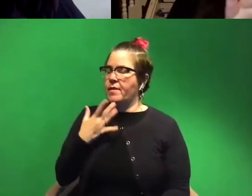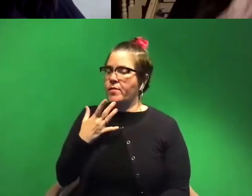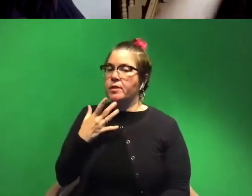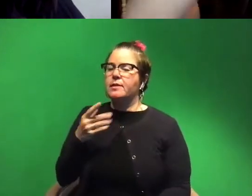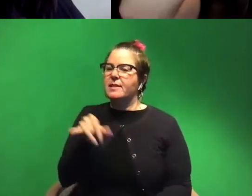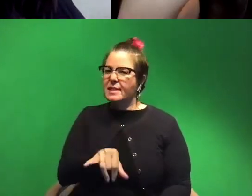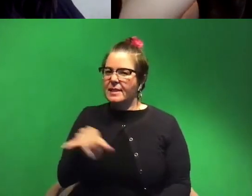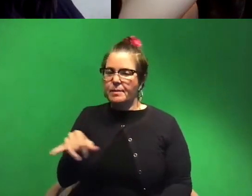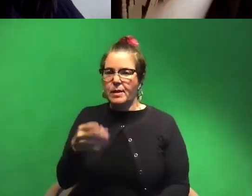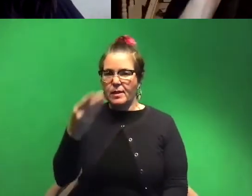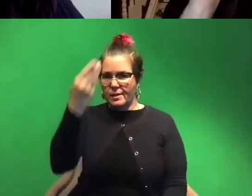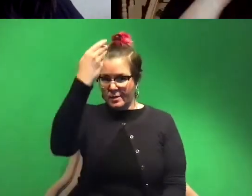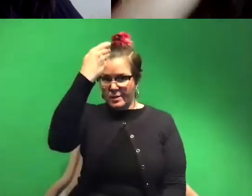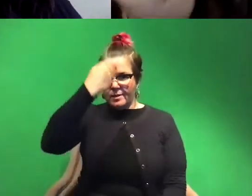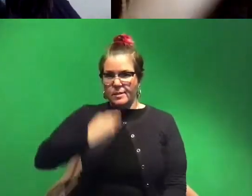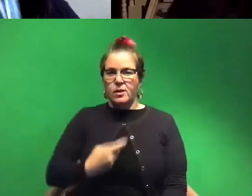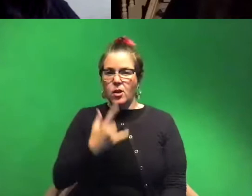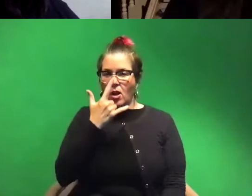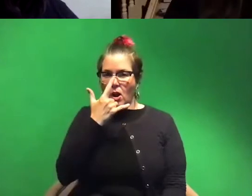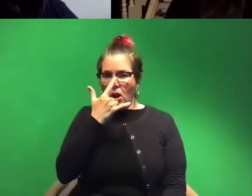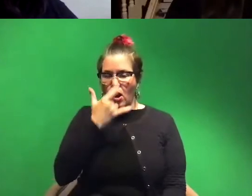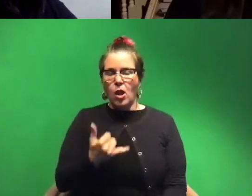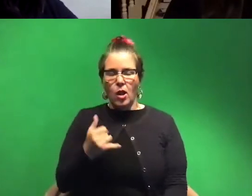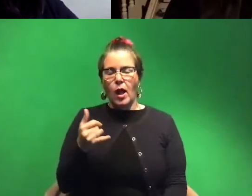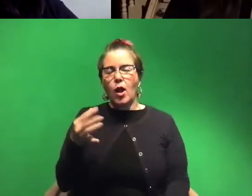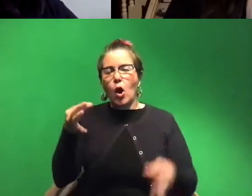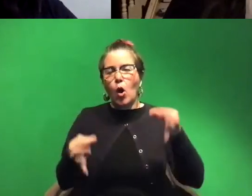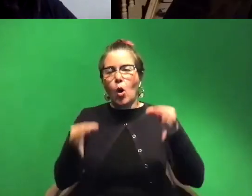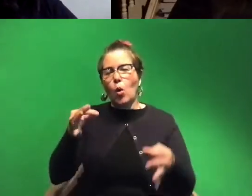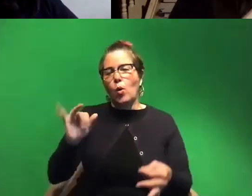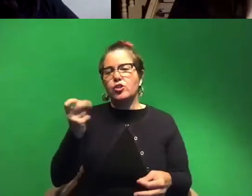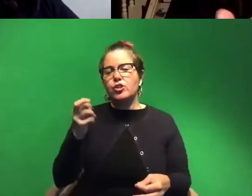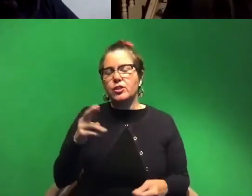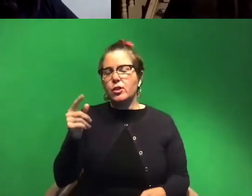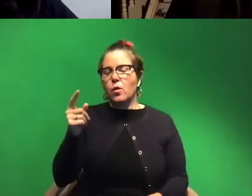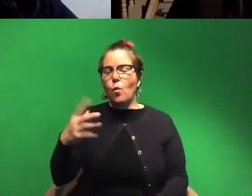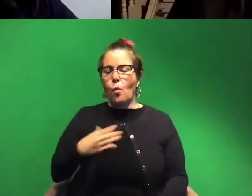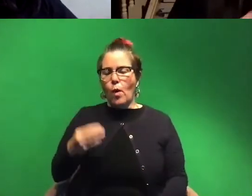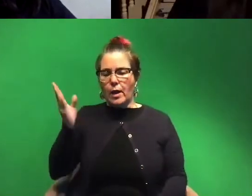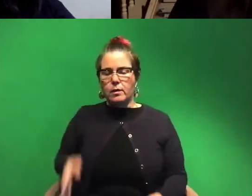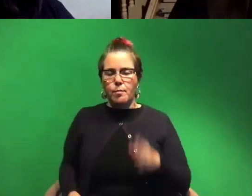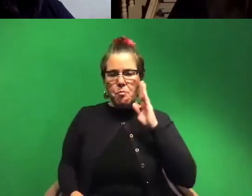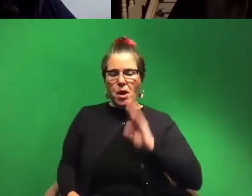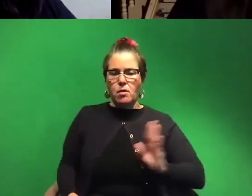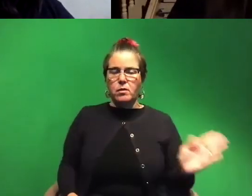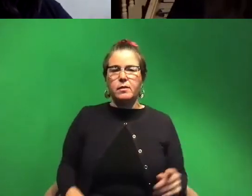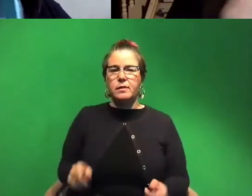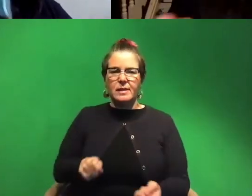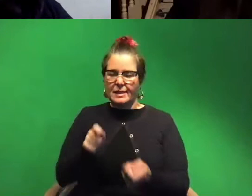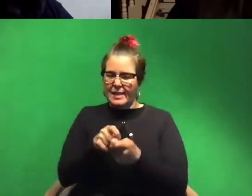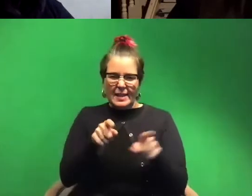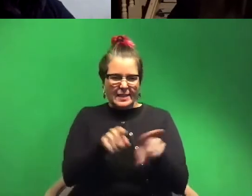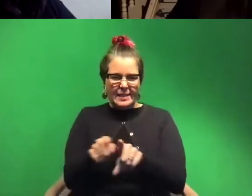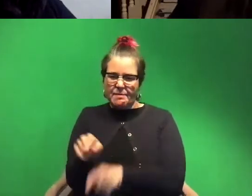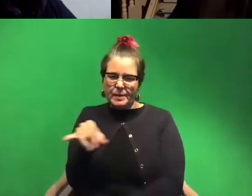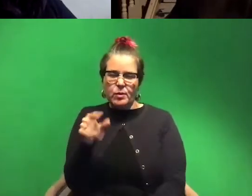Like it looks like a court jester. It splits themselves right down the middle, does white on one side, brown on the other, because exactly for a similar reason.